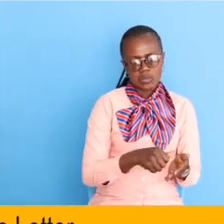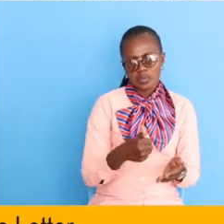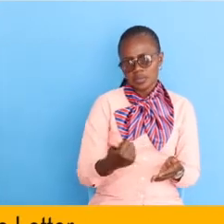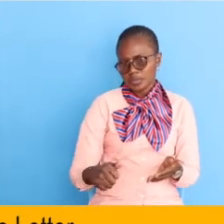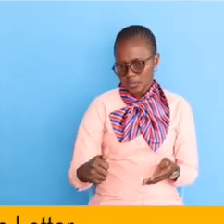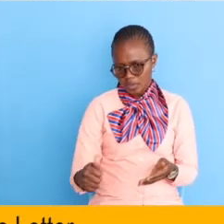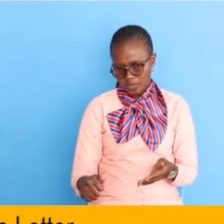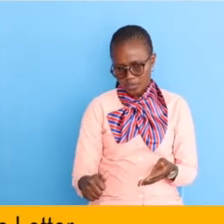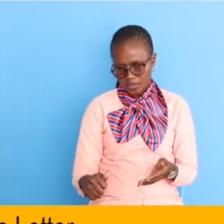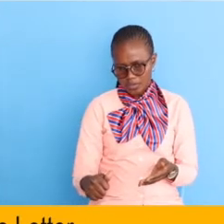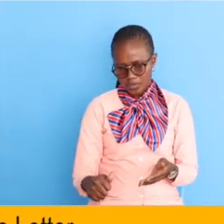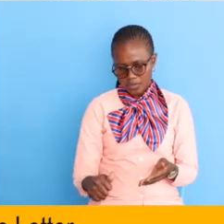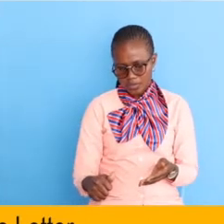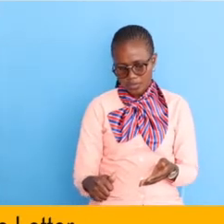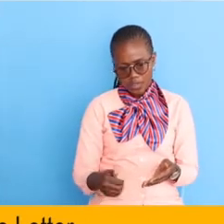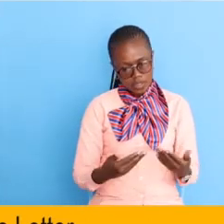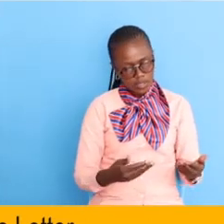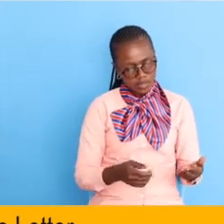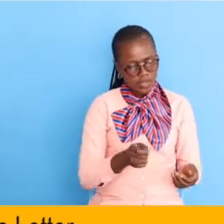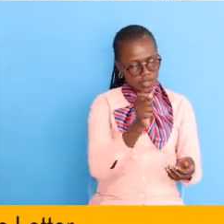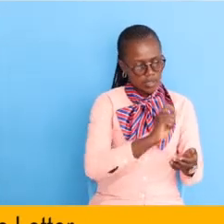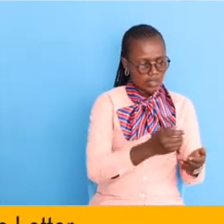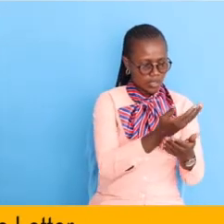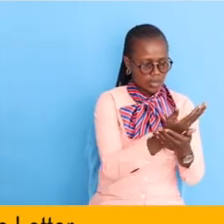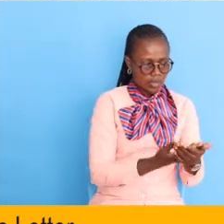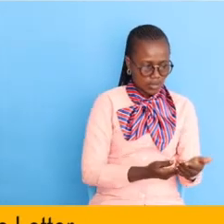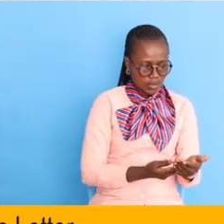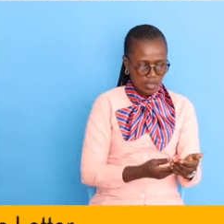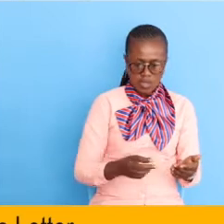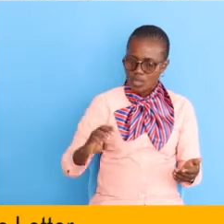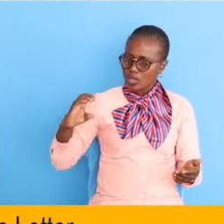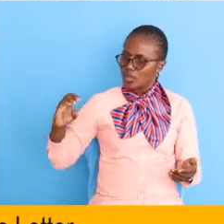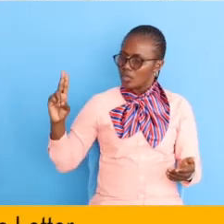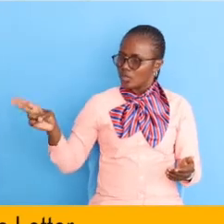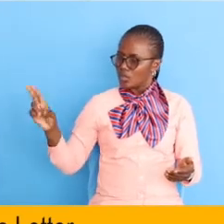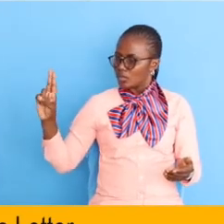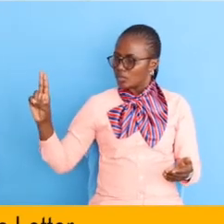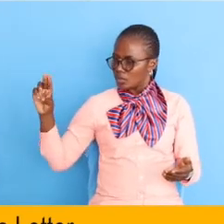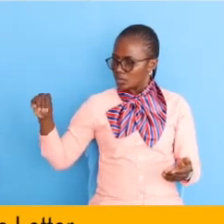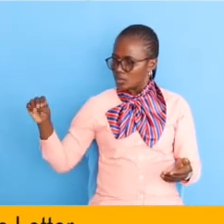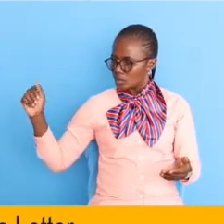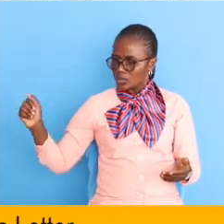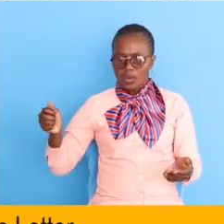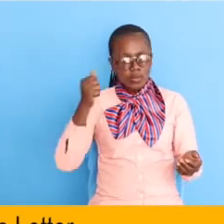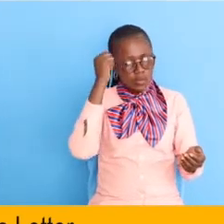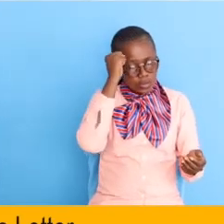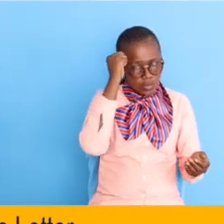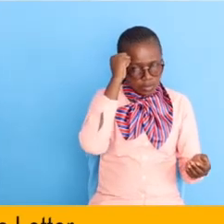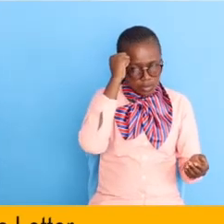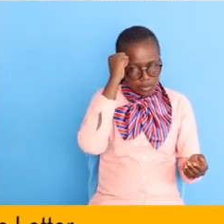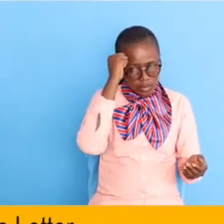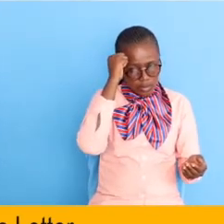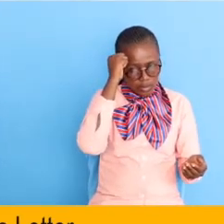Chuma, reminding him about the debt that he owes. This question, again, is a model